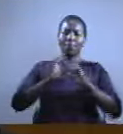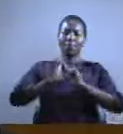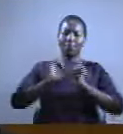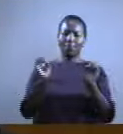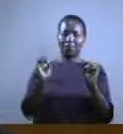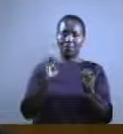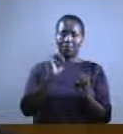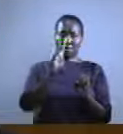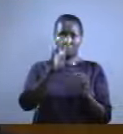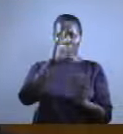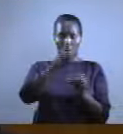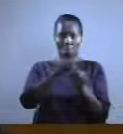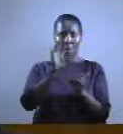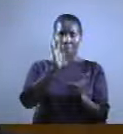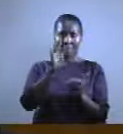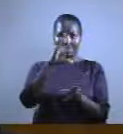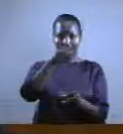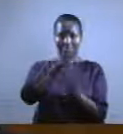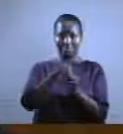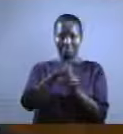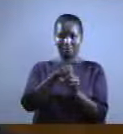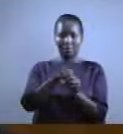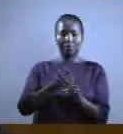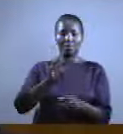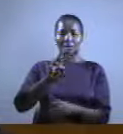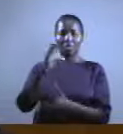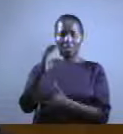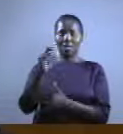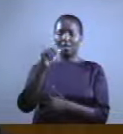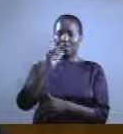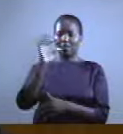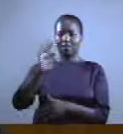those figures, then the Western Cape has the lowest rate of